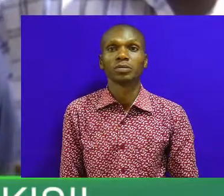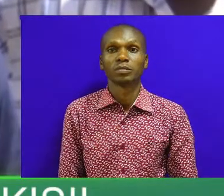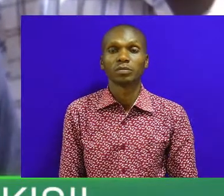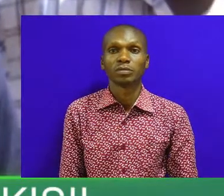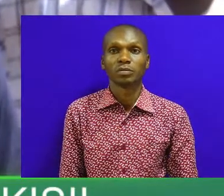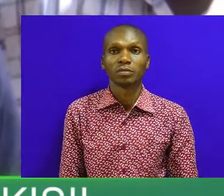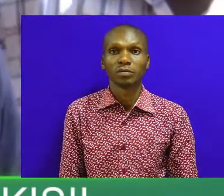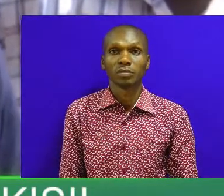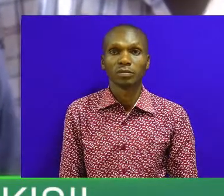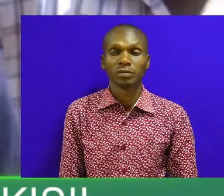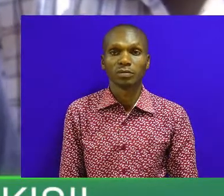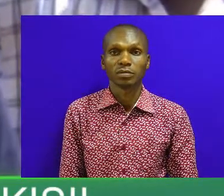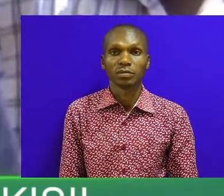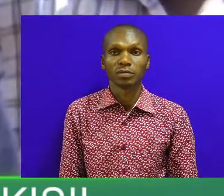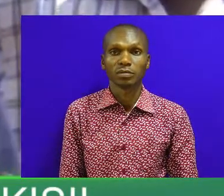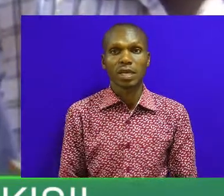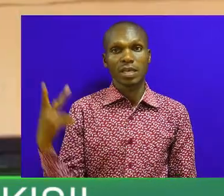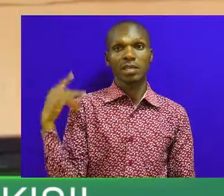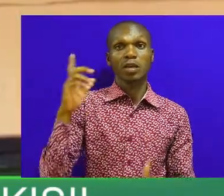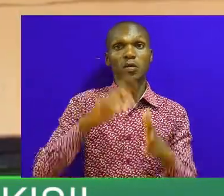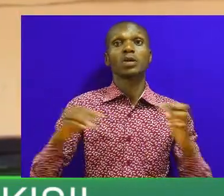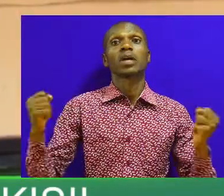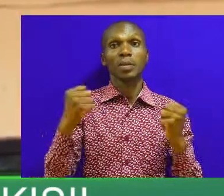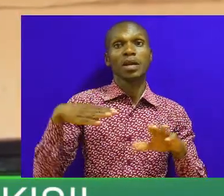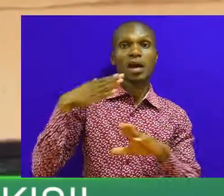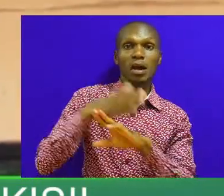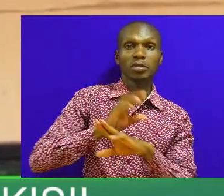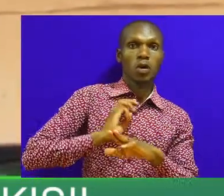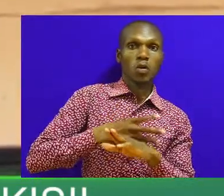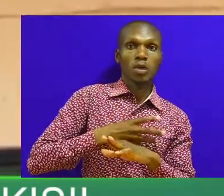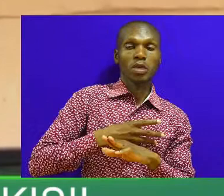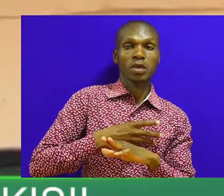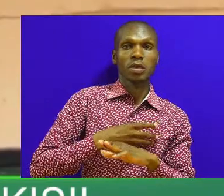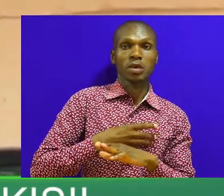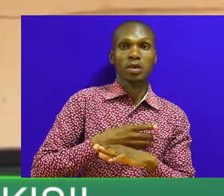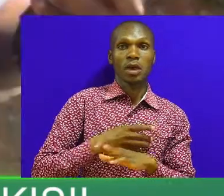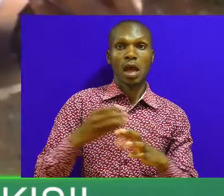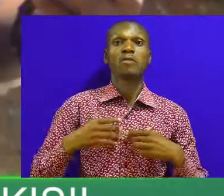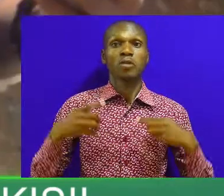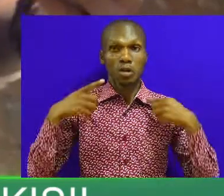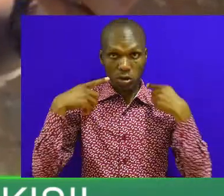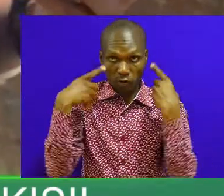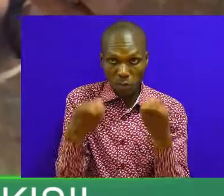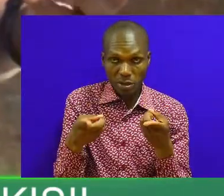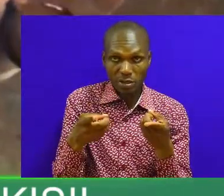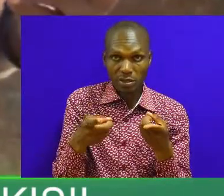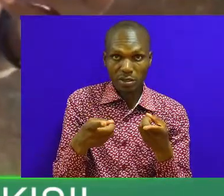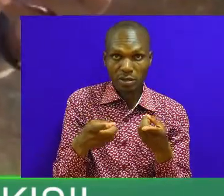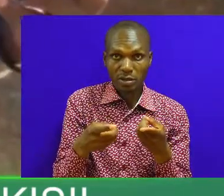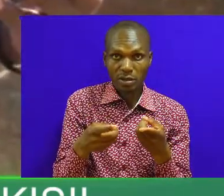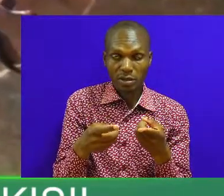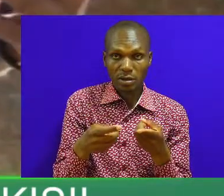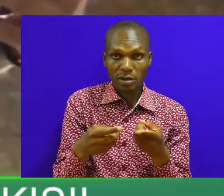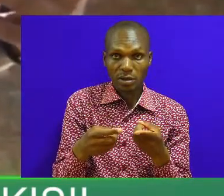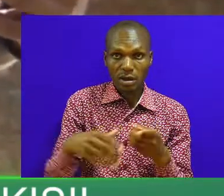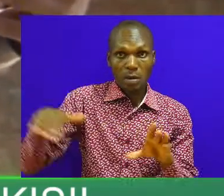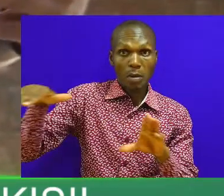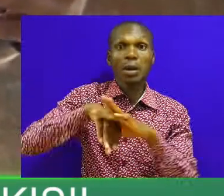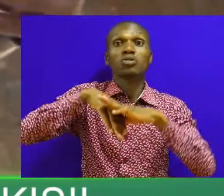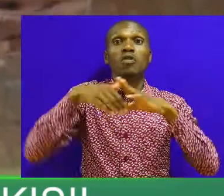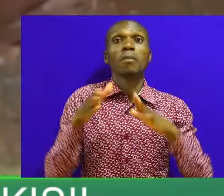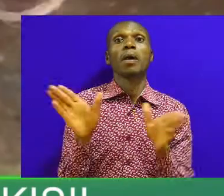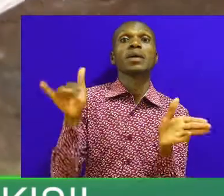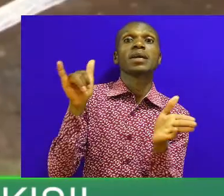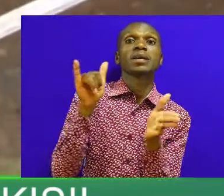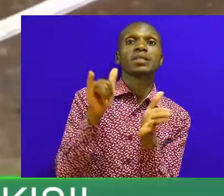We had a successful raid yesterday after we received information from a member of the public that there